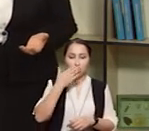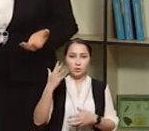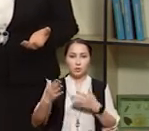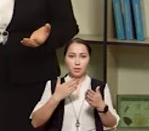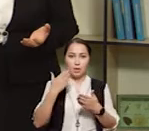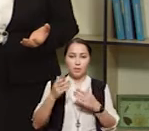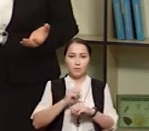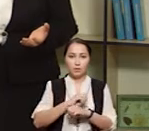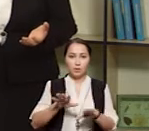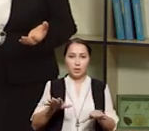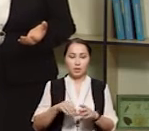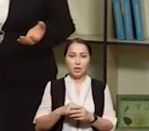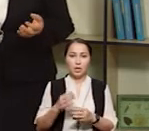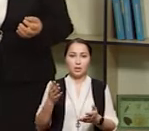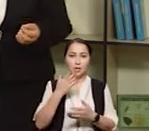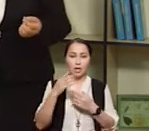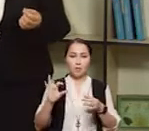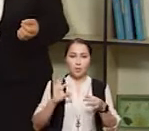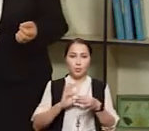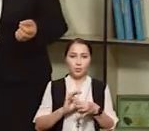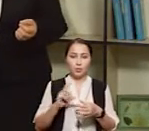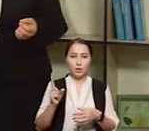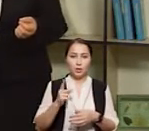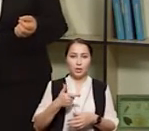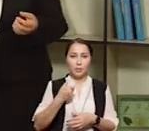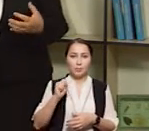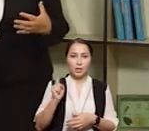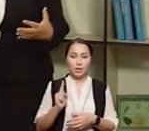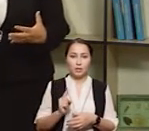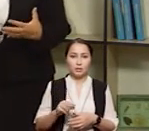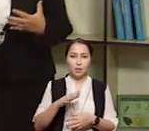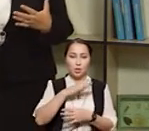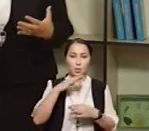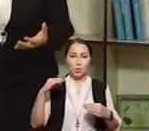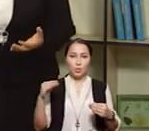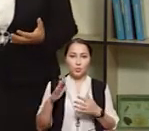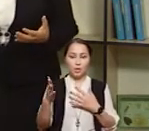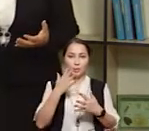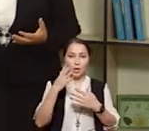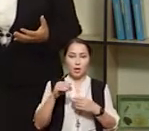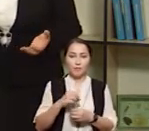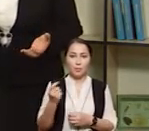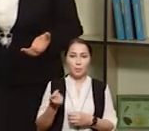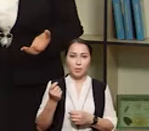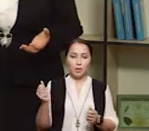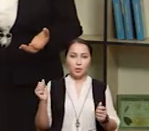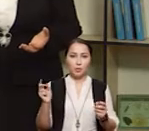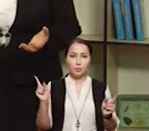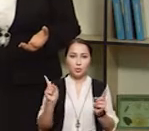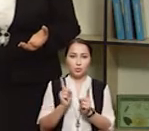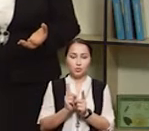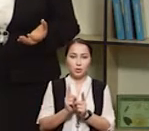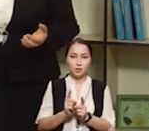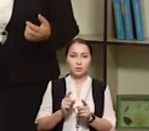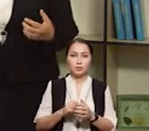tarqaladi. Havo juda murakkab gaz. Shuning uchun atom va molekulalar ko'plab marta havo molekulalari bilan to'qnashishiga to'g'ri